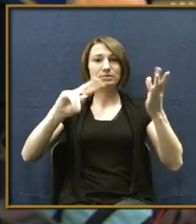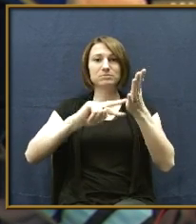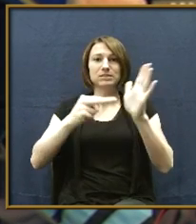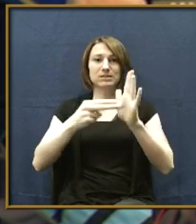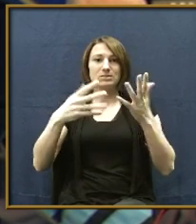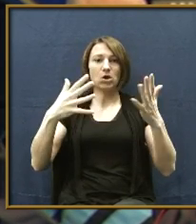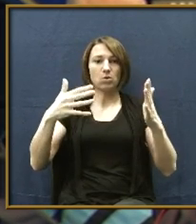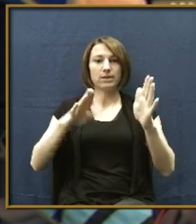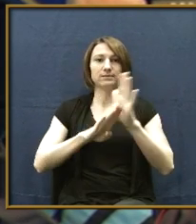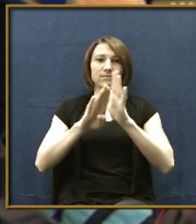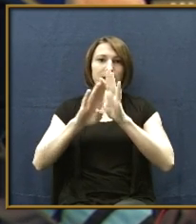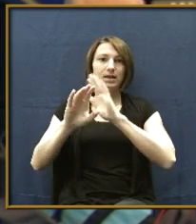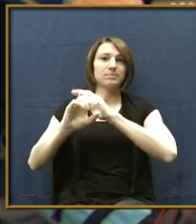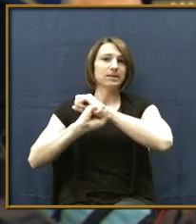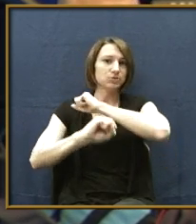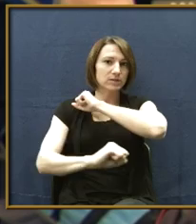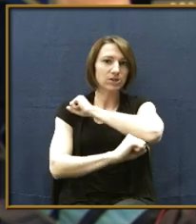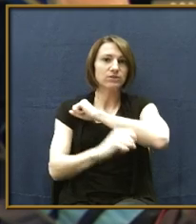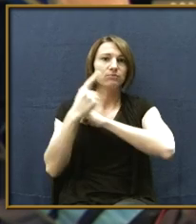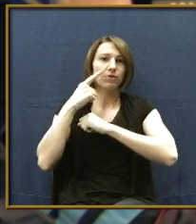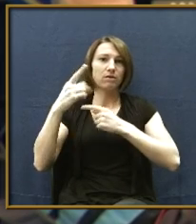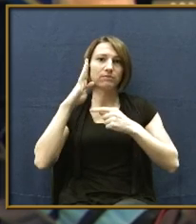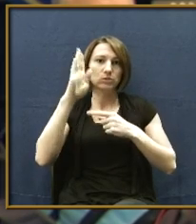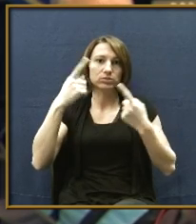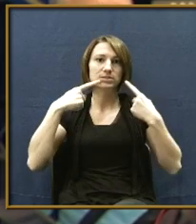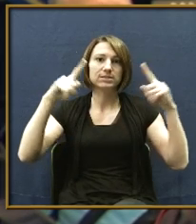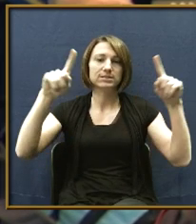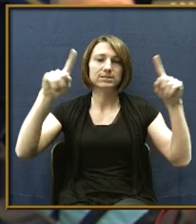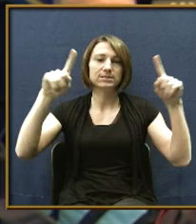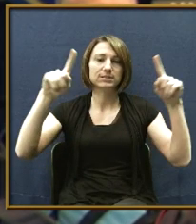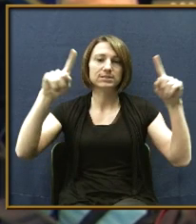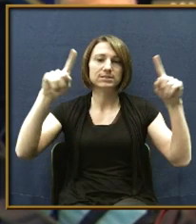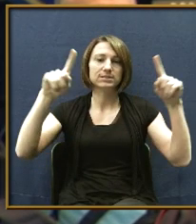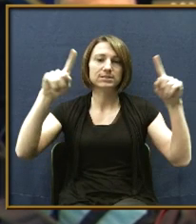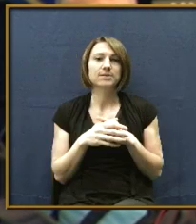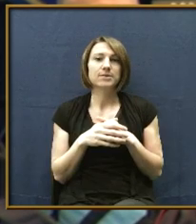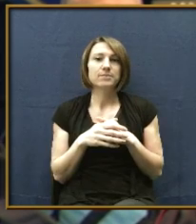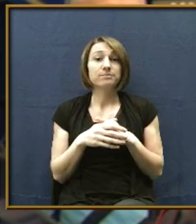for success. But unlike past generations,